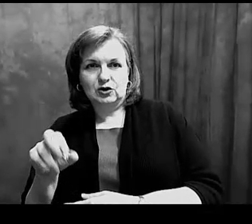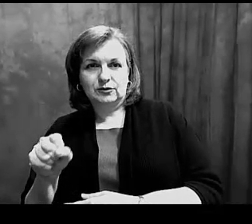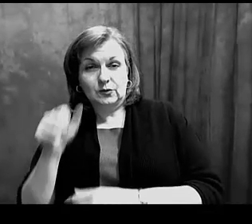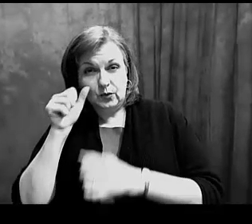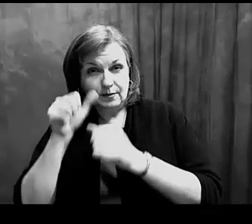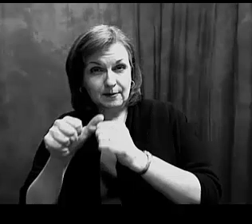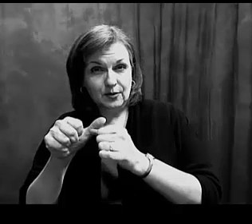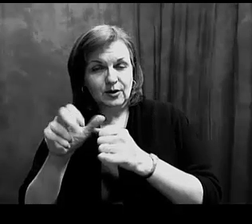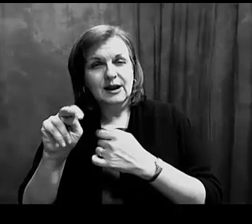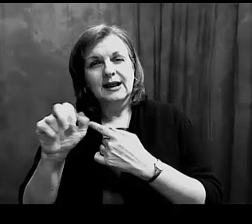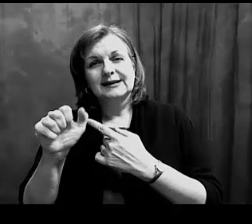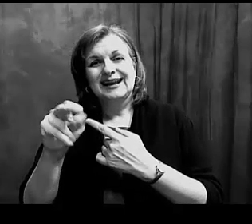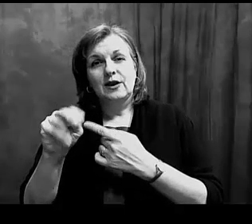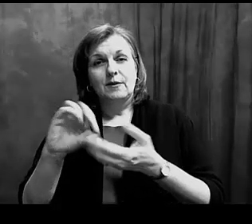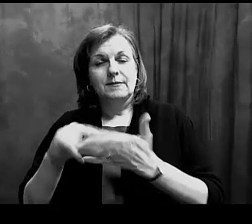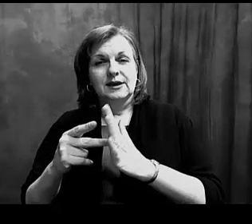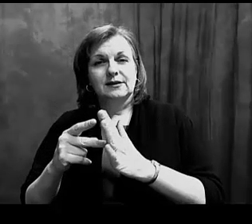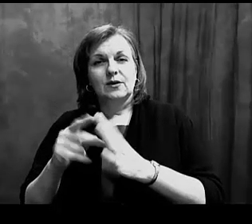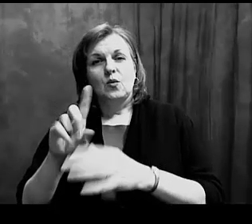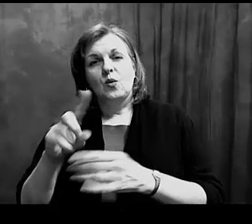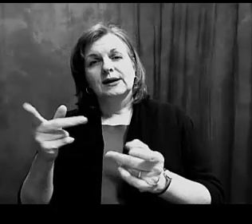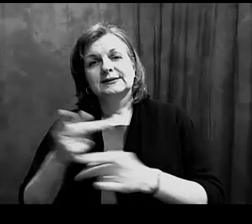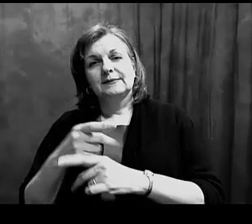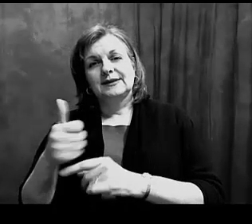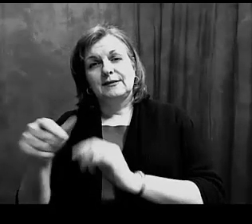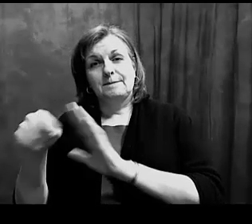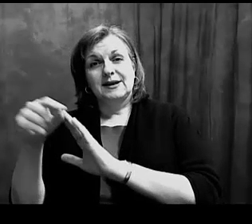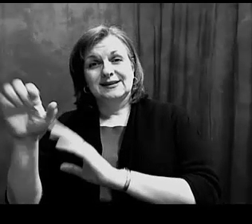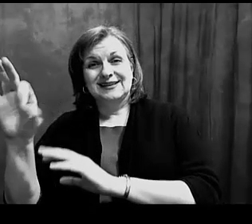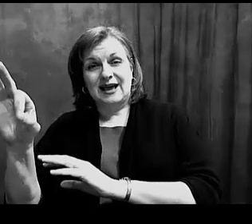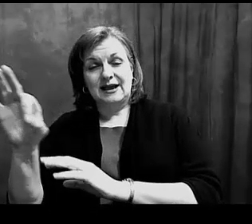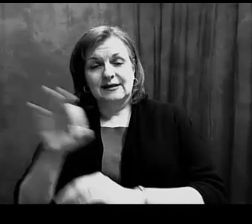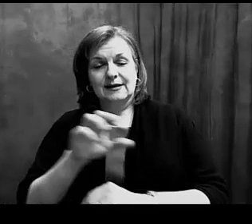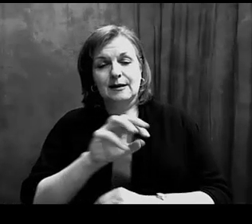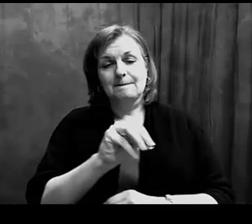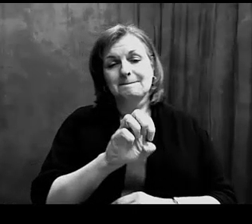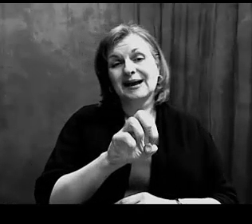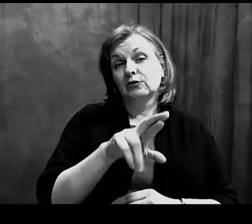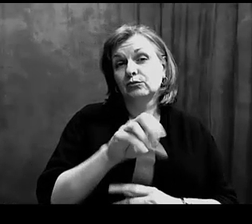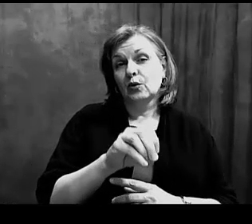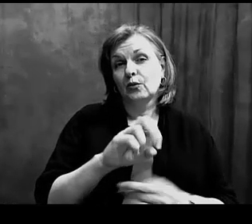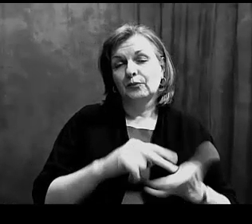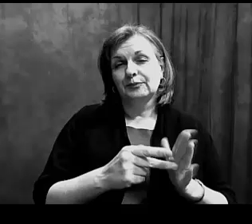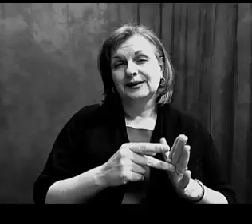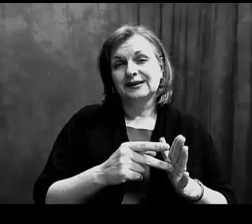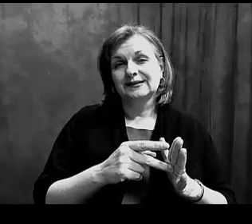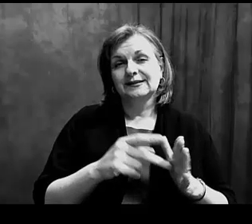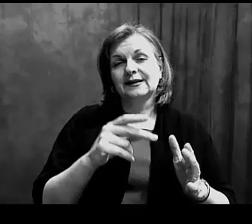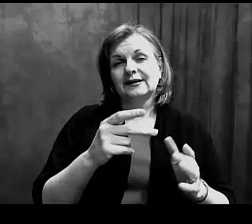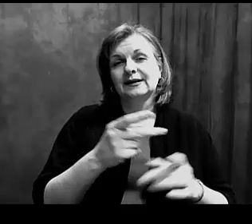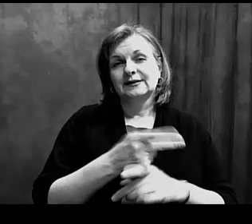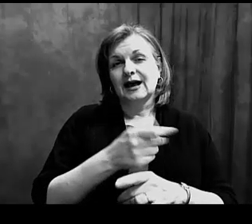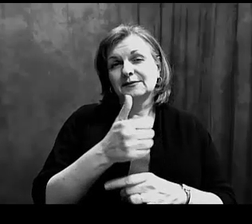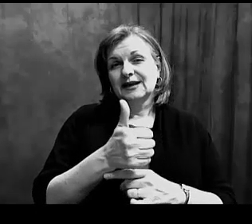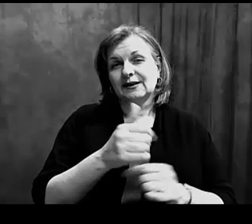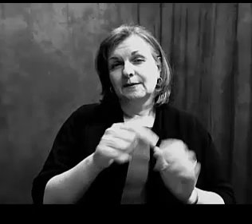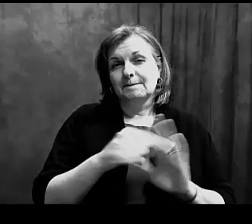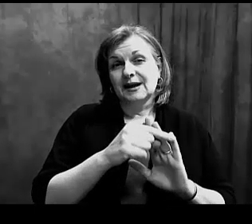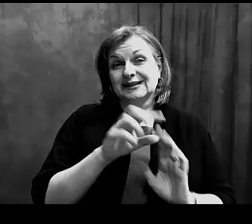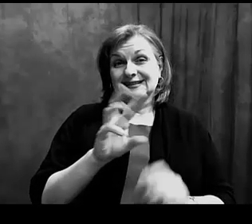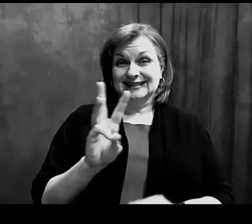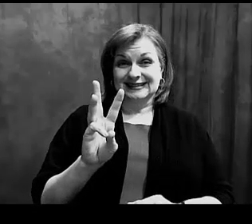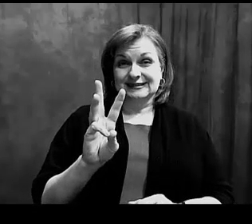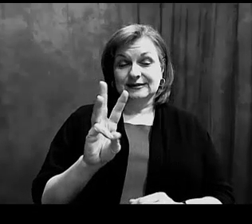nano, remember, is 10 to the minus 9. Micro is 10 to the minus 6. Okay, so just to